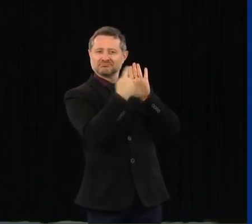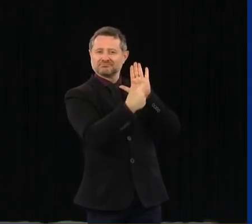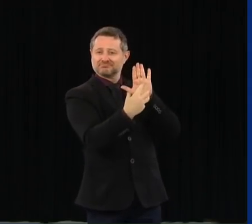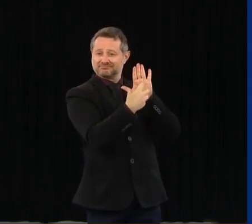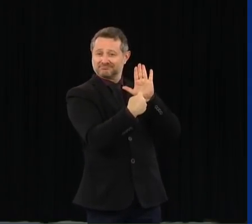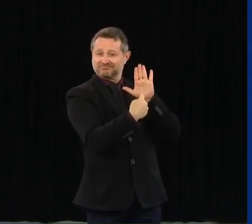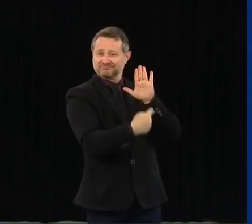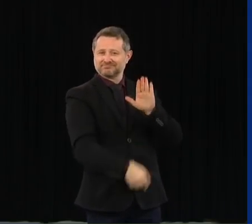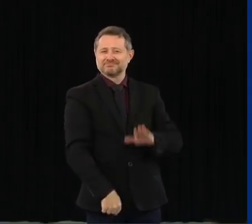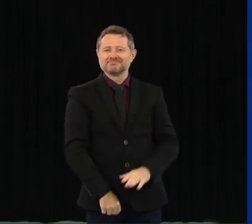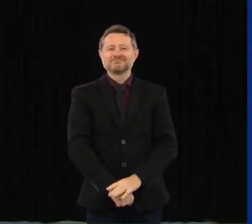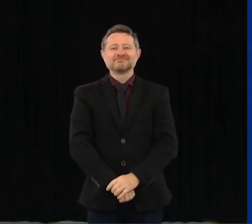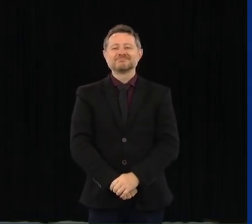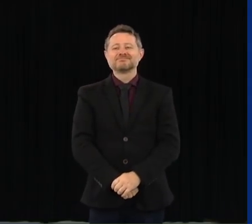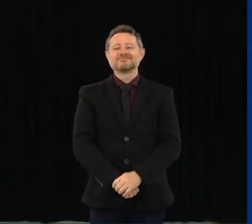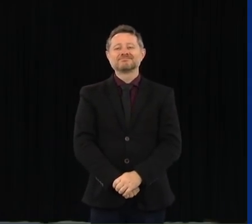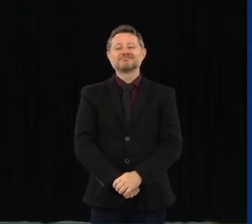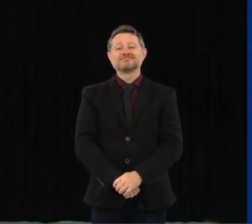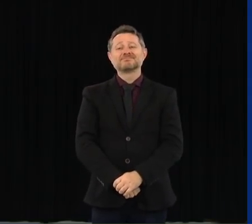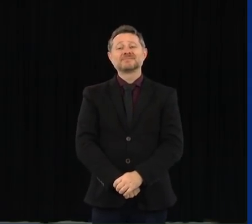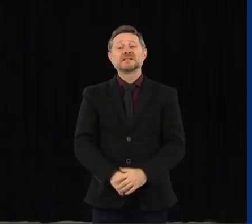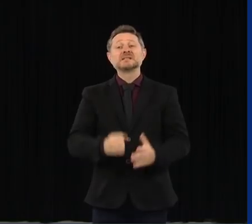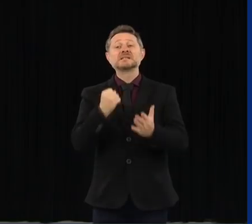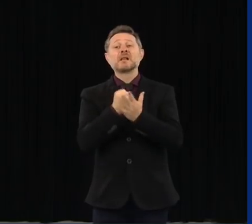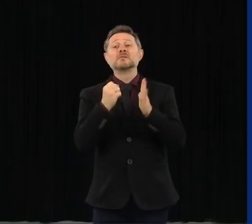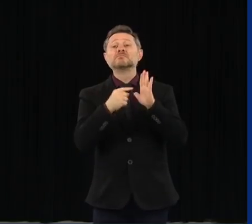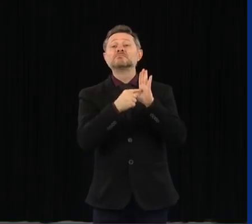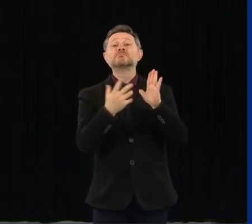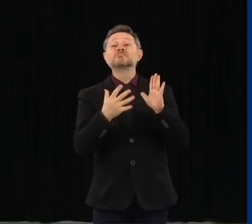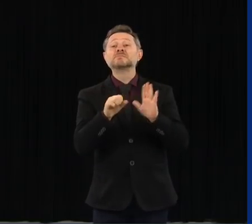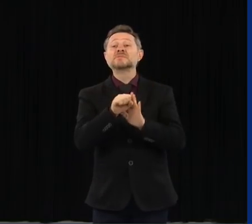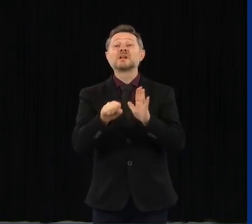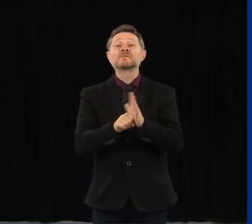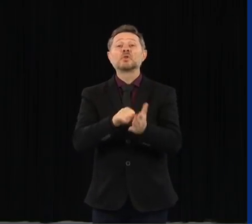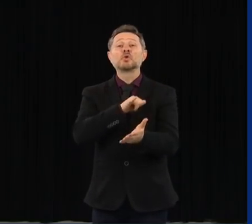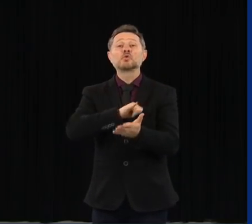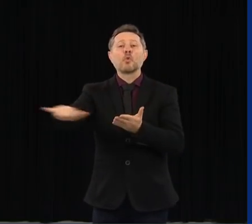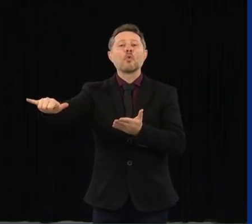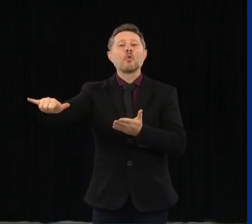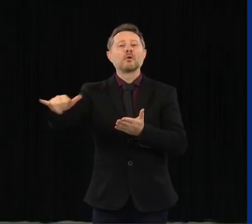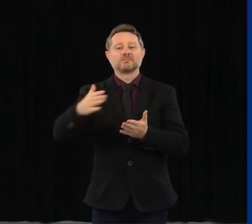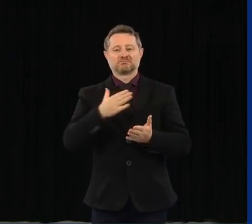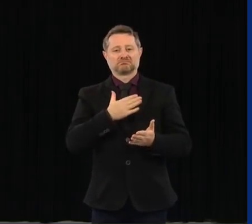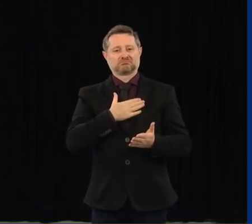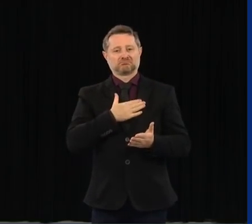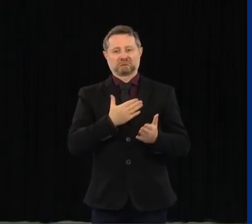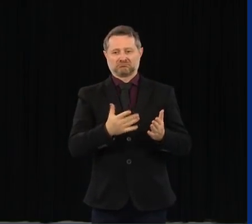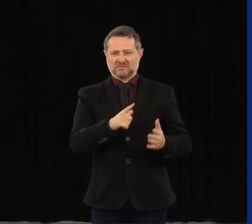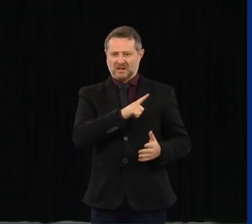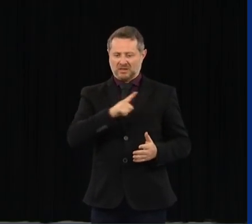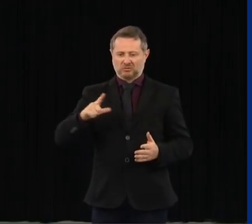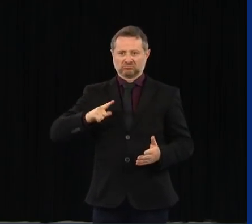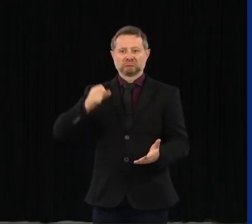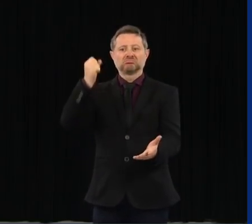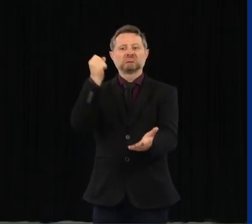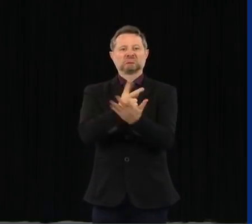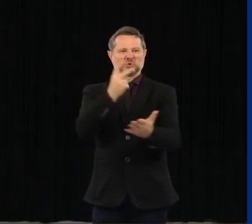This seal of the state of New York, the legislature passed a modification to the